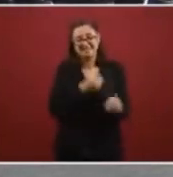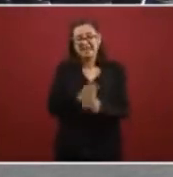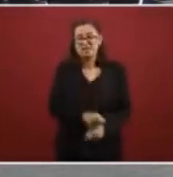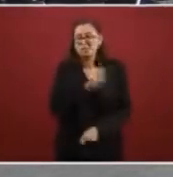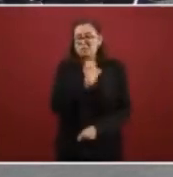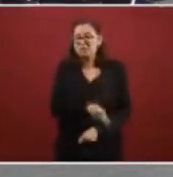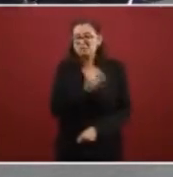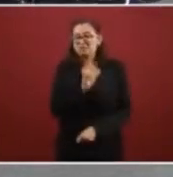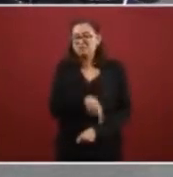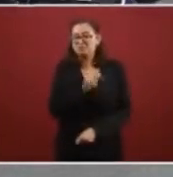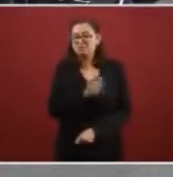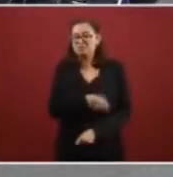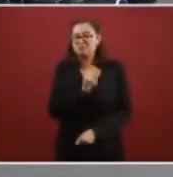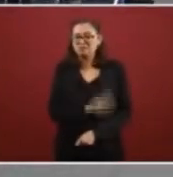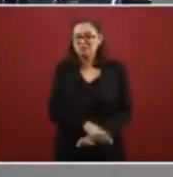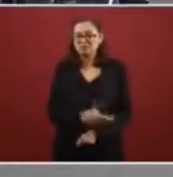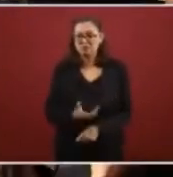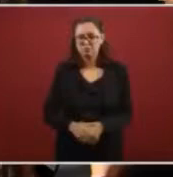took 36 years.